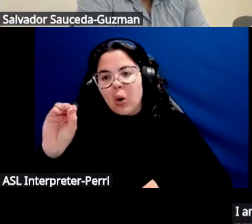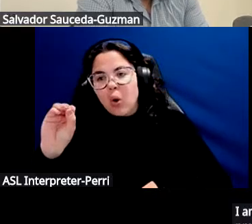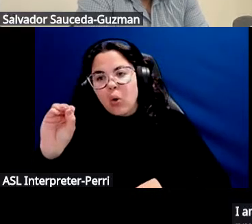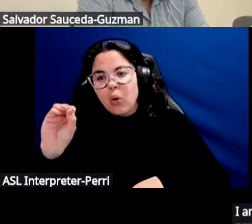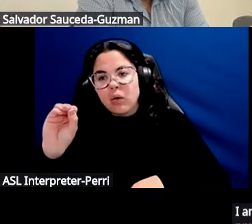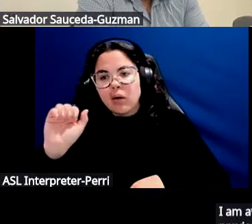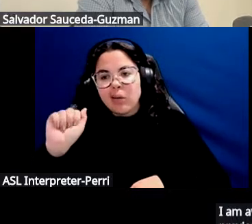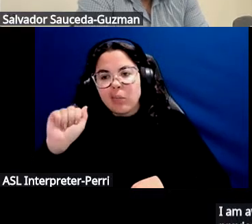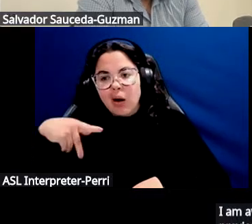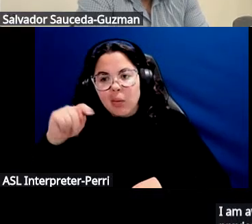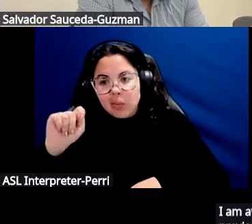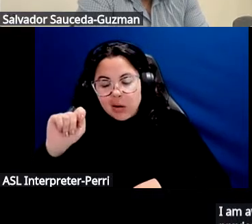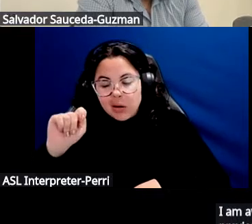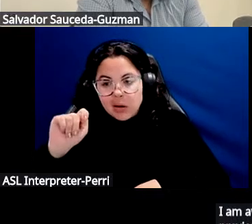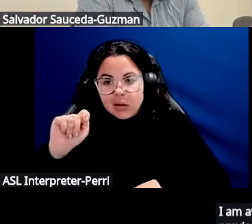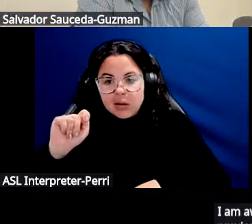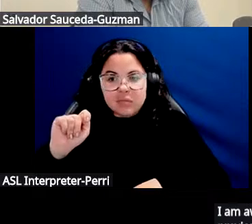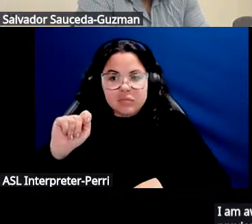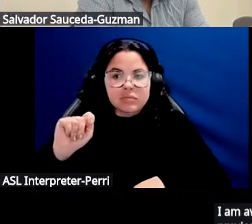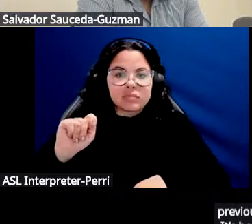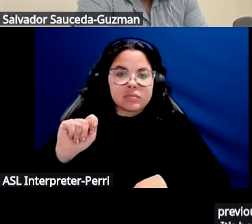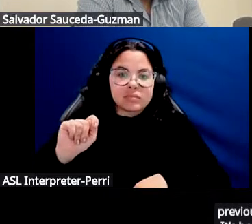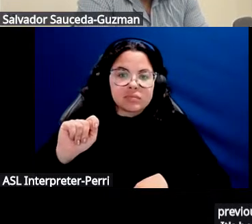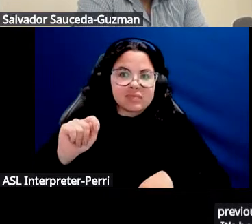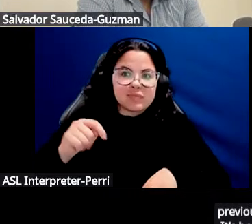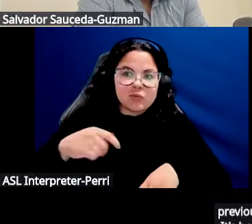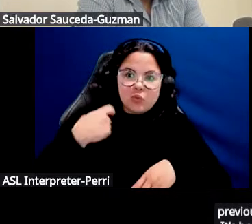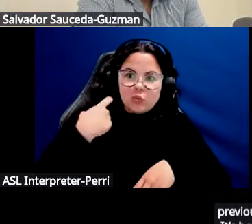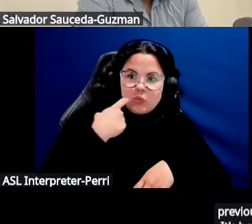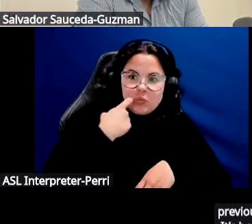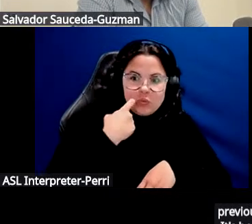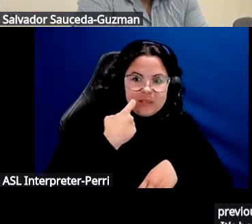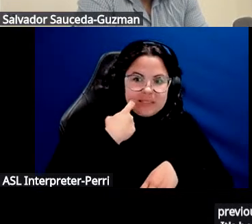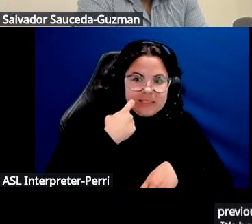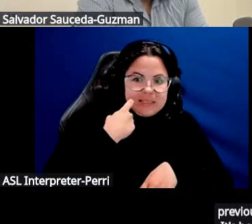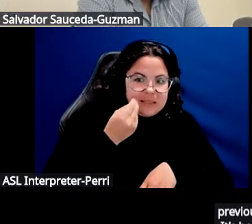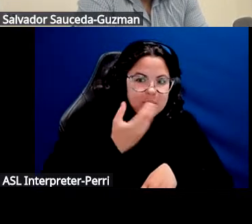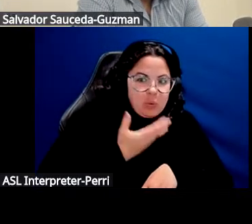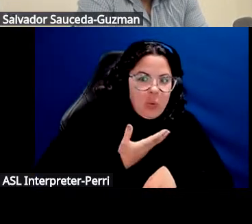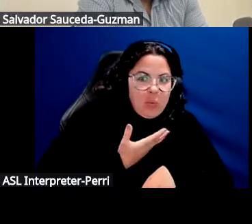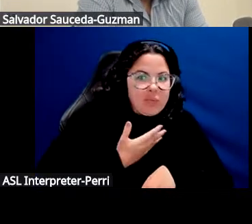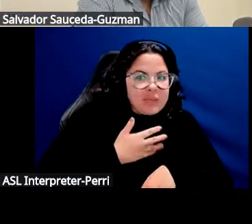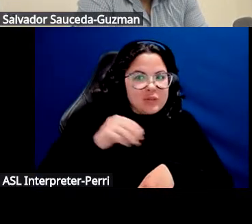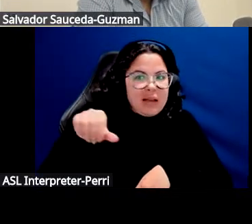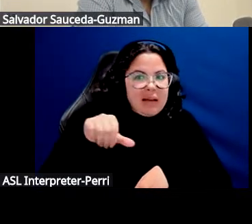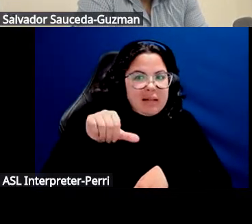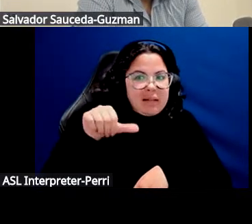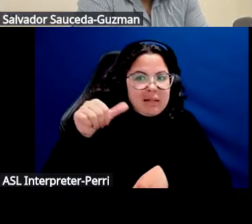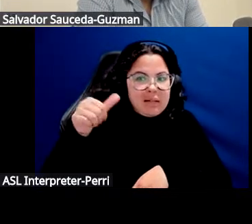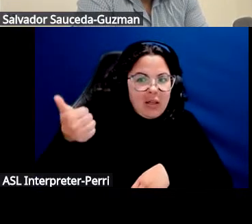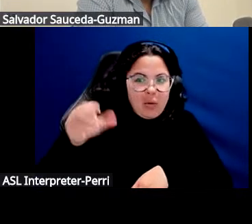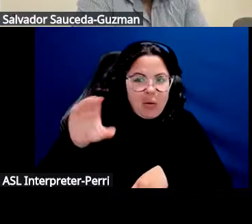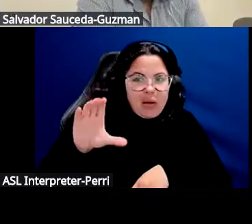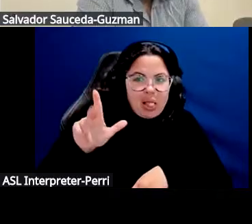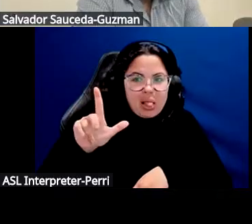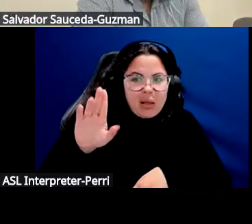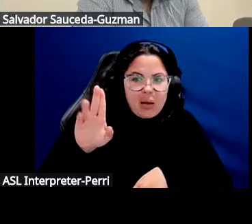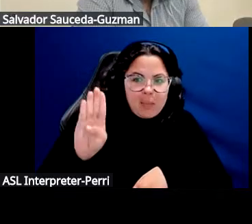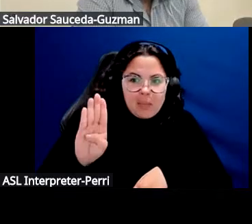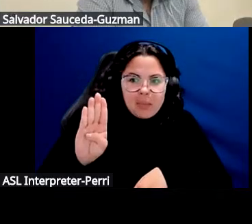Apartments. Uh, it's been brought to my attention recently that this is also an issue with another nightclub,